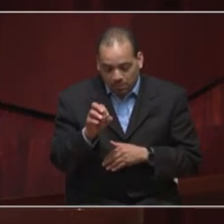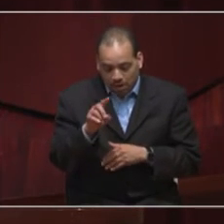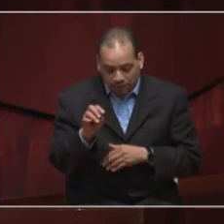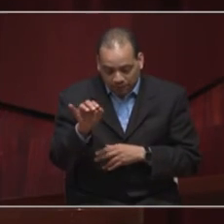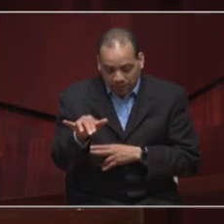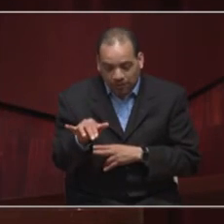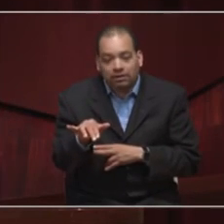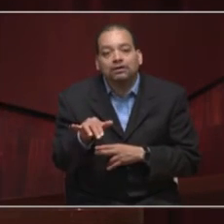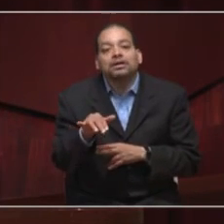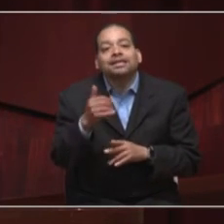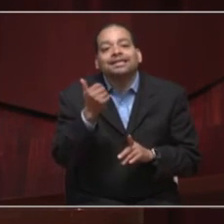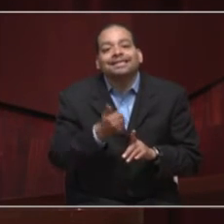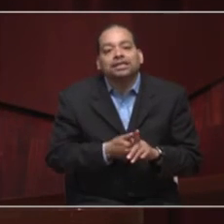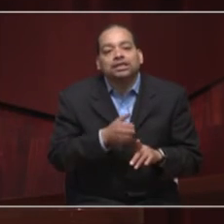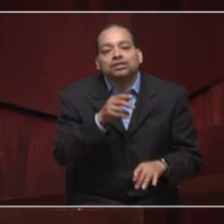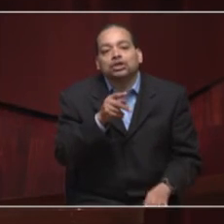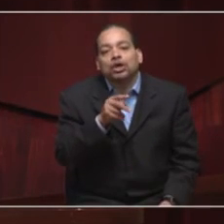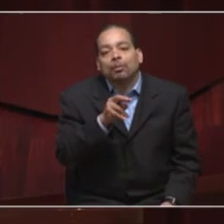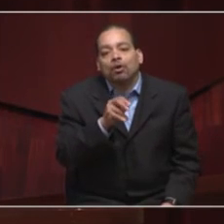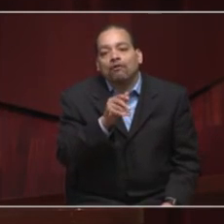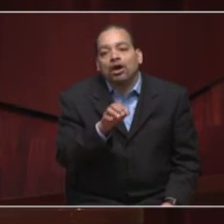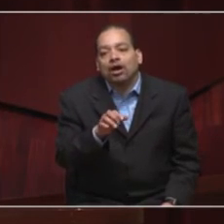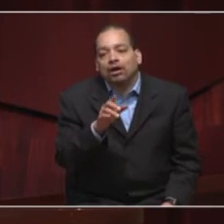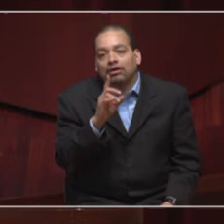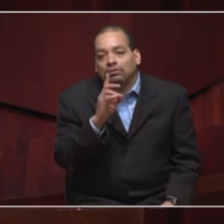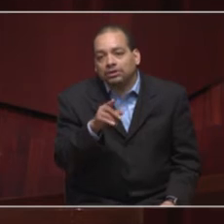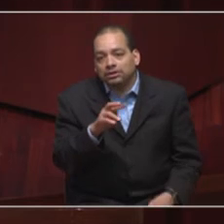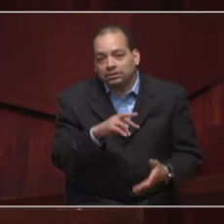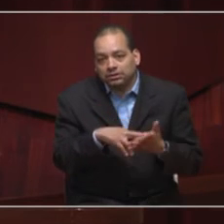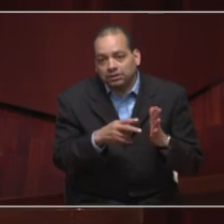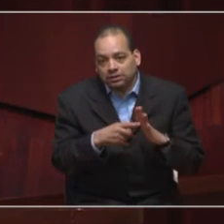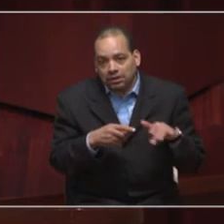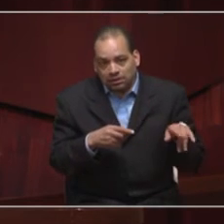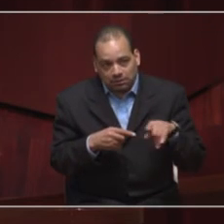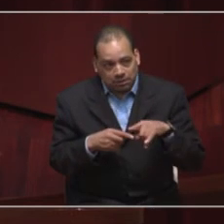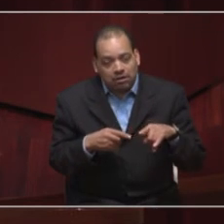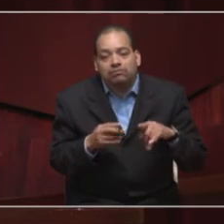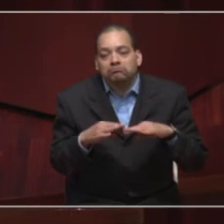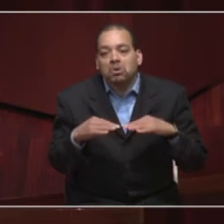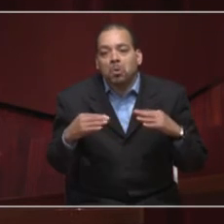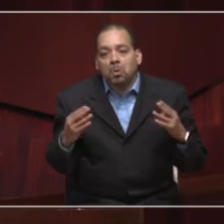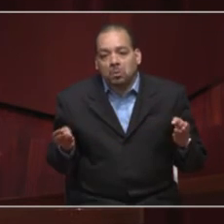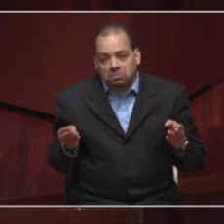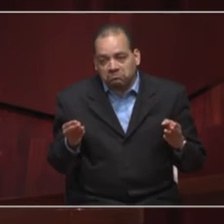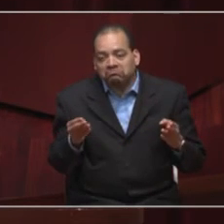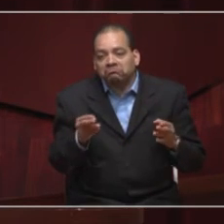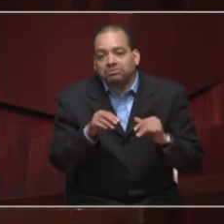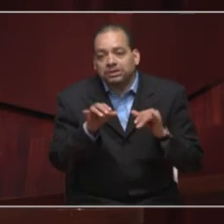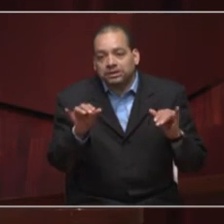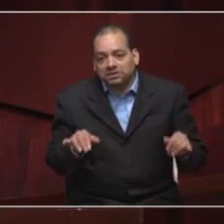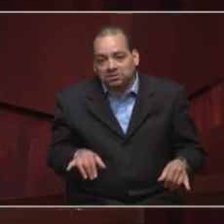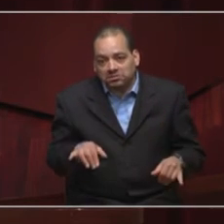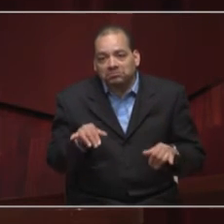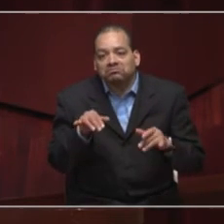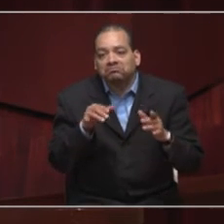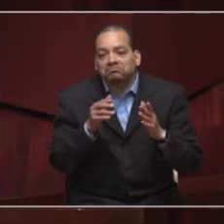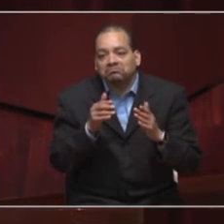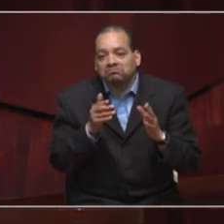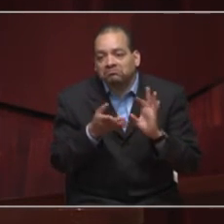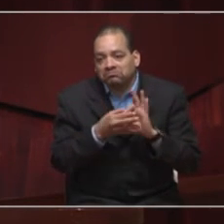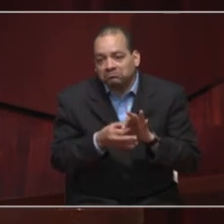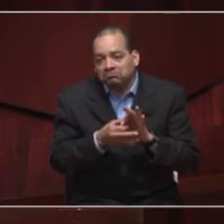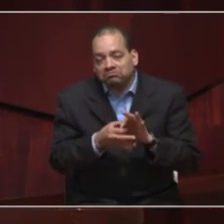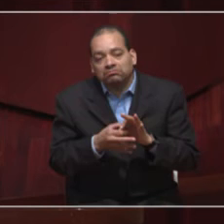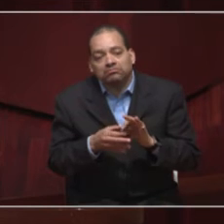profile immediately so that they could get back to work and start placing reference requests with the Federal Records Center, as well